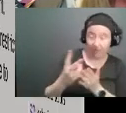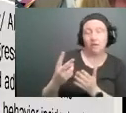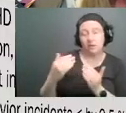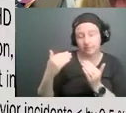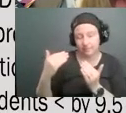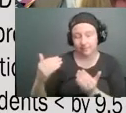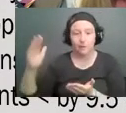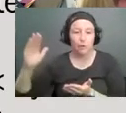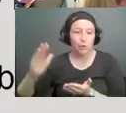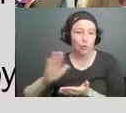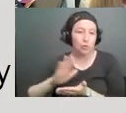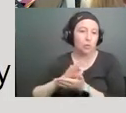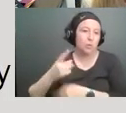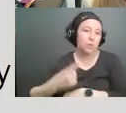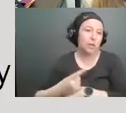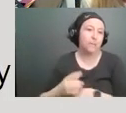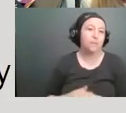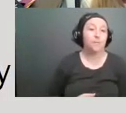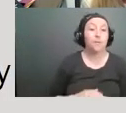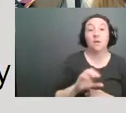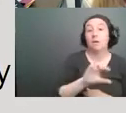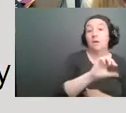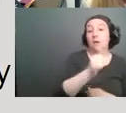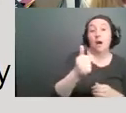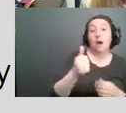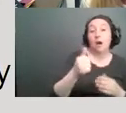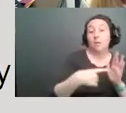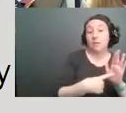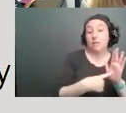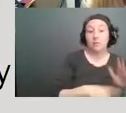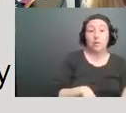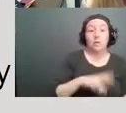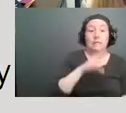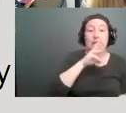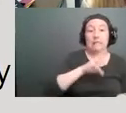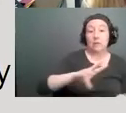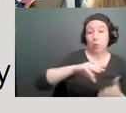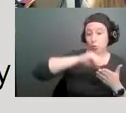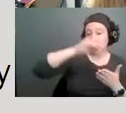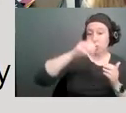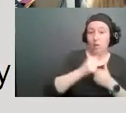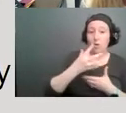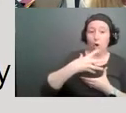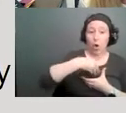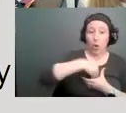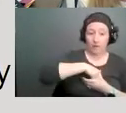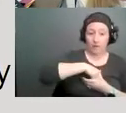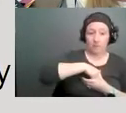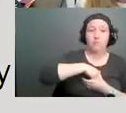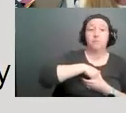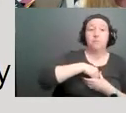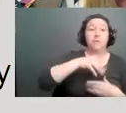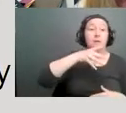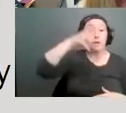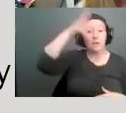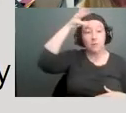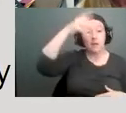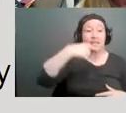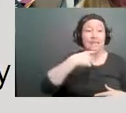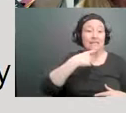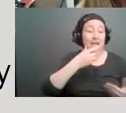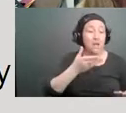A couple of other ones, 6-year-old student with autism. the parents alleging that the